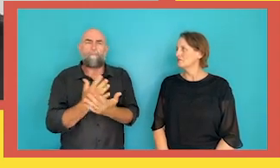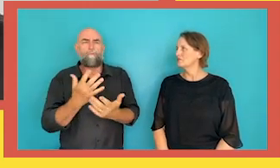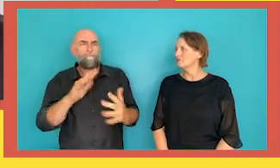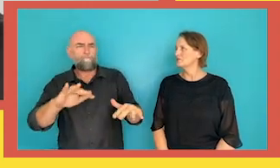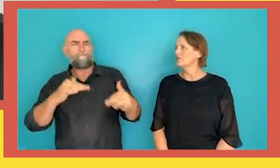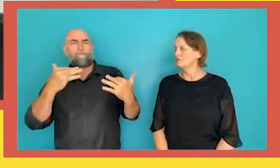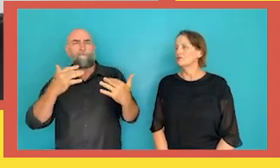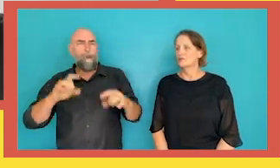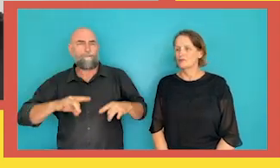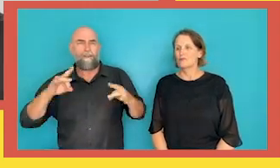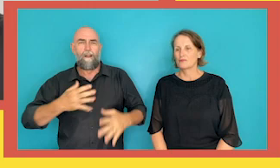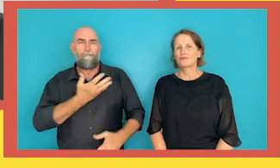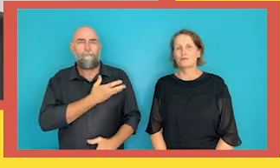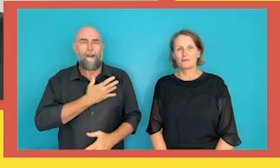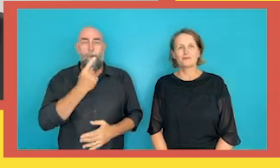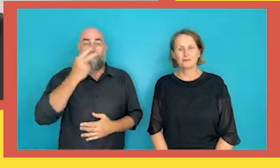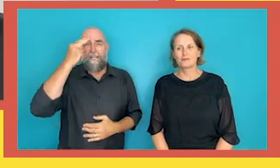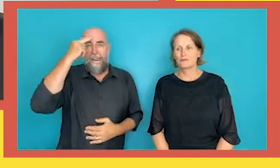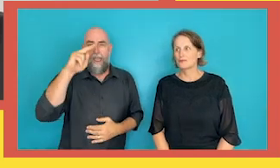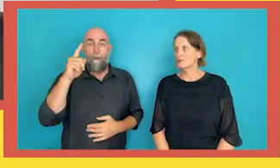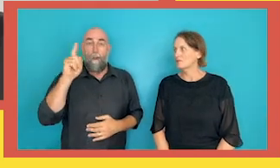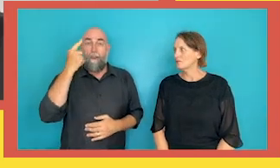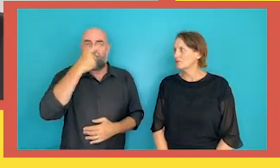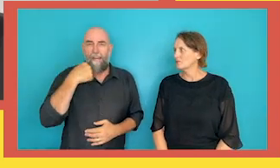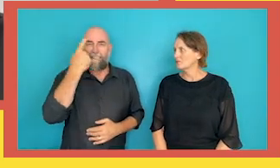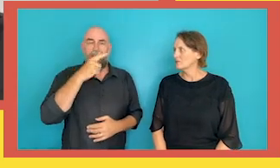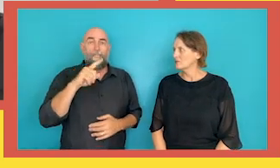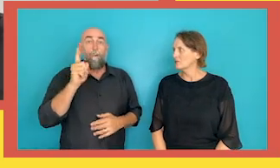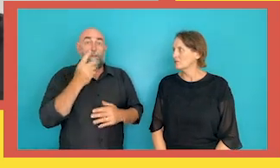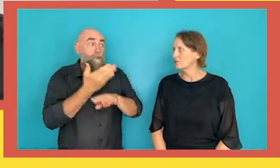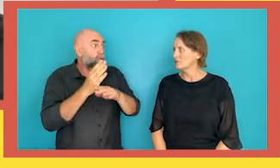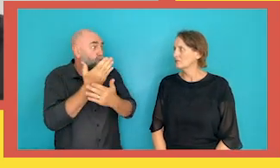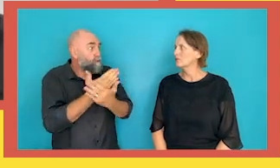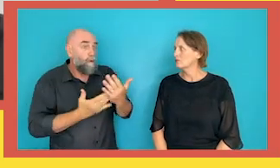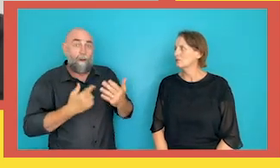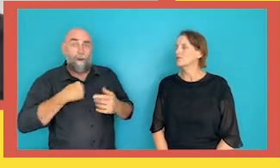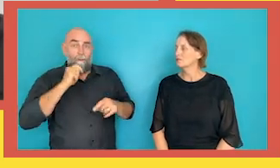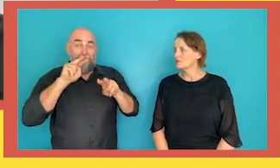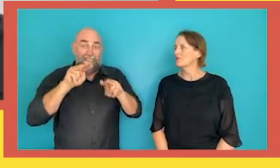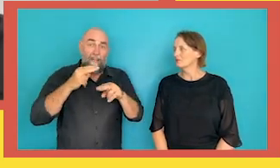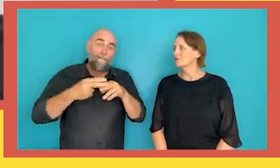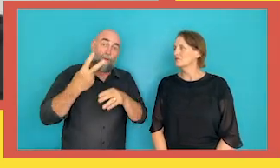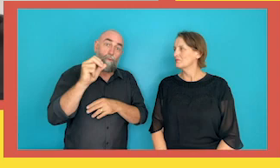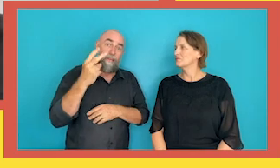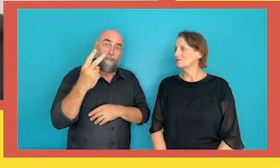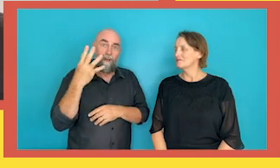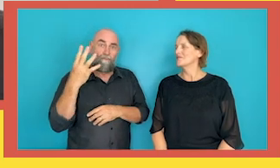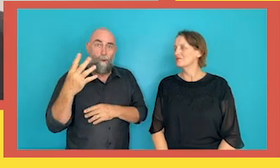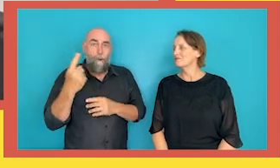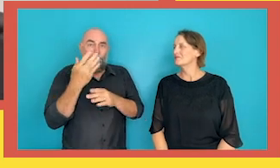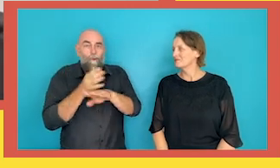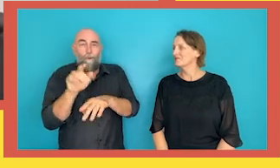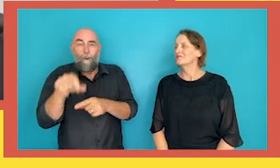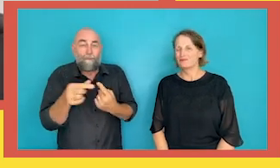Australian attention. Who's the name? Who's the face? What's the story that we're going to hear that'll define 2024?